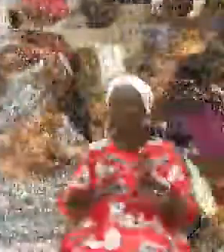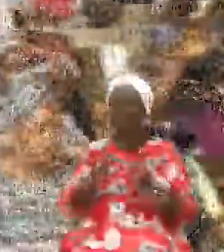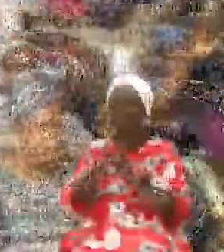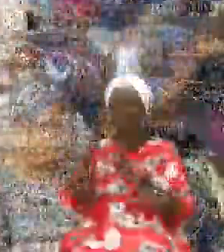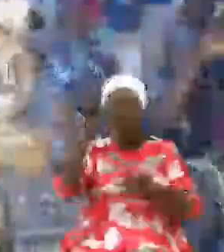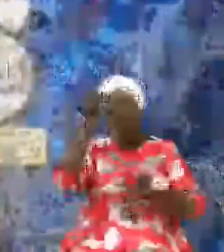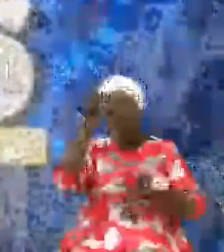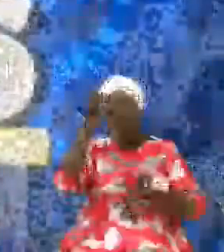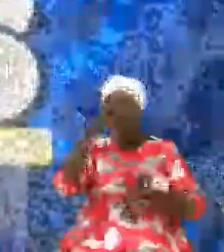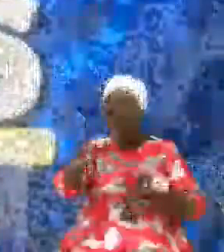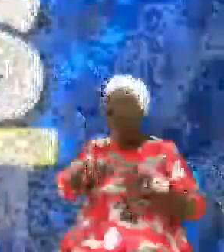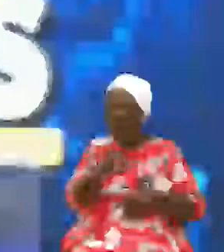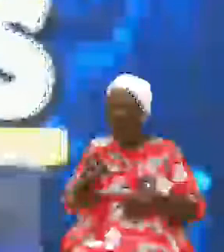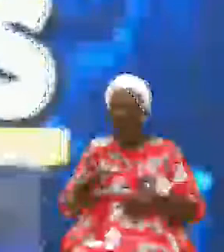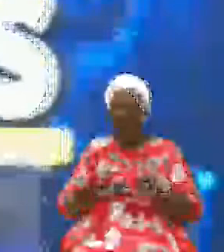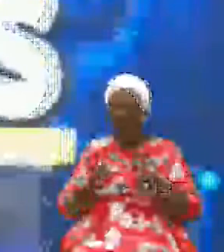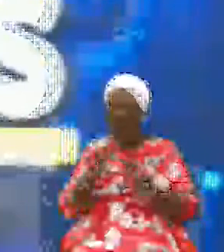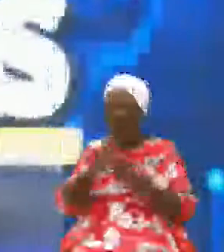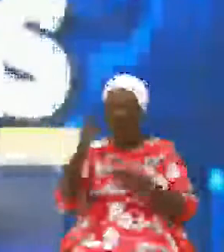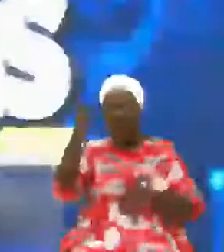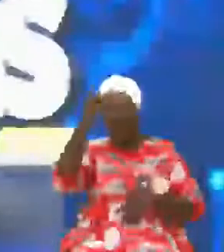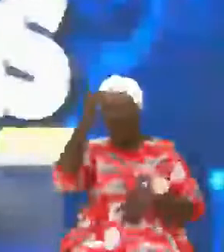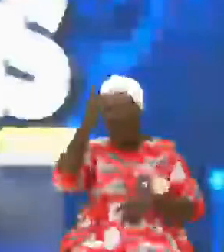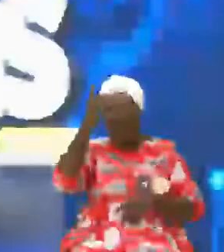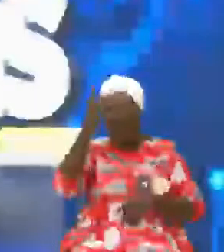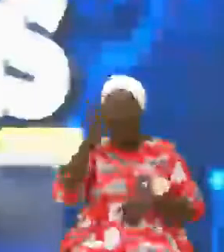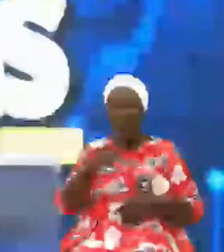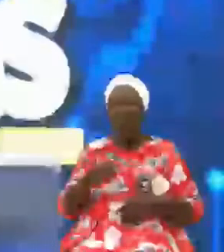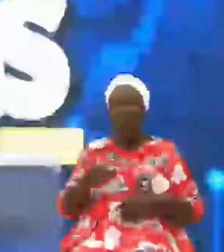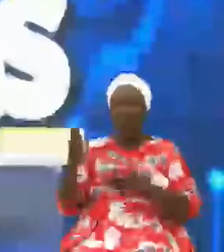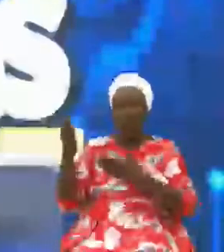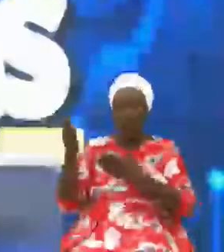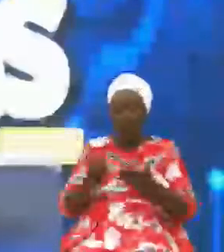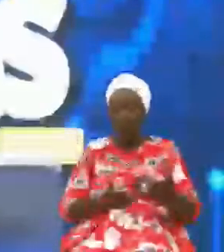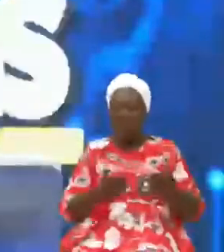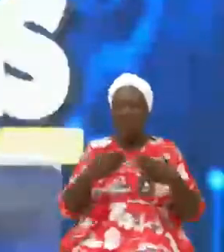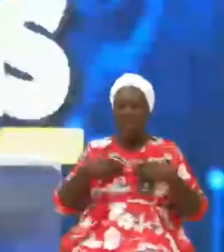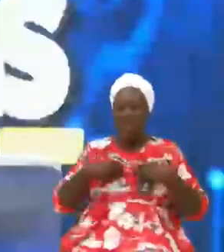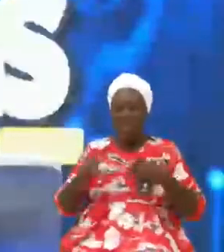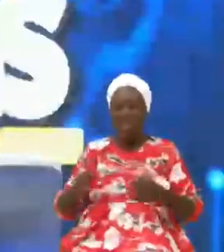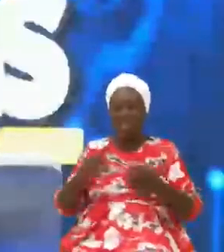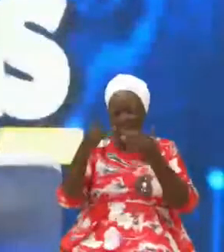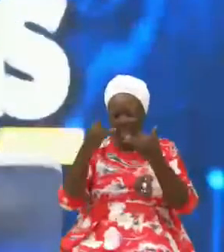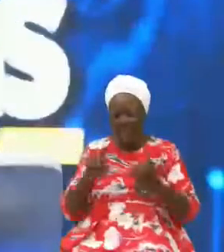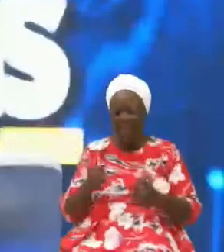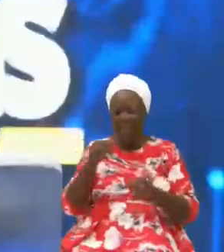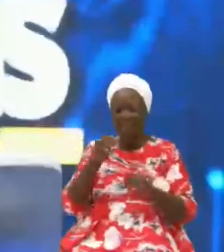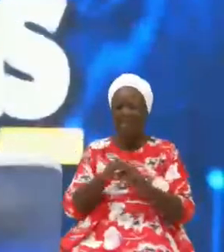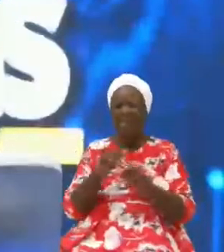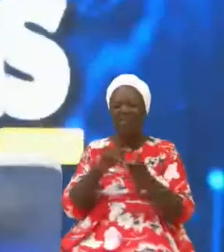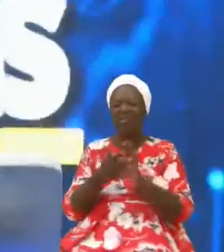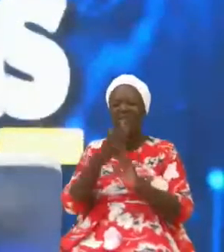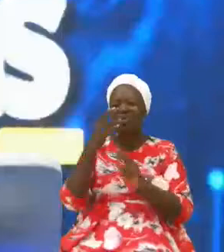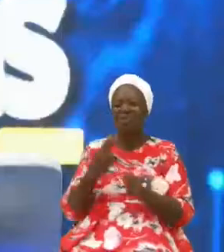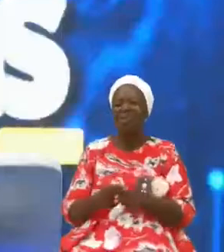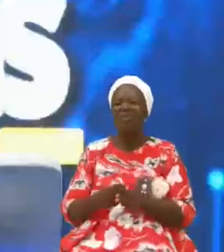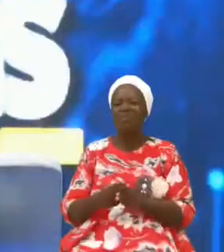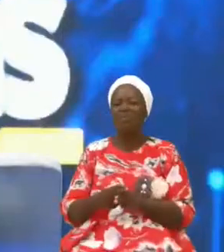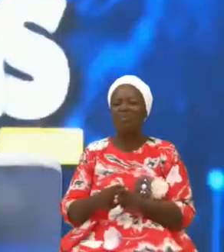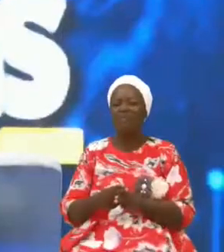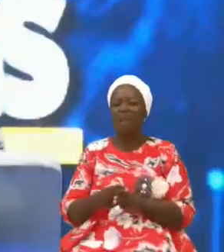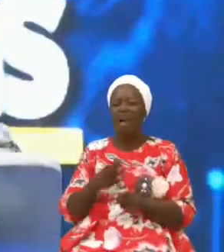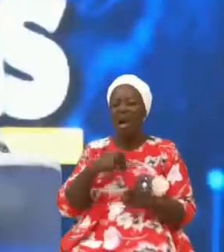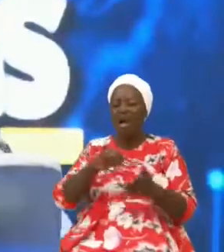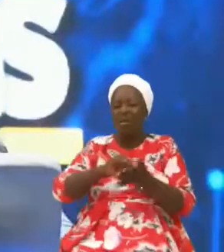there is sickness, any form of sickness, any kind of sickness, bring healing right now